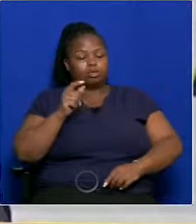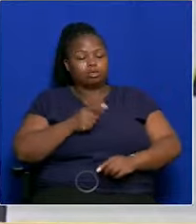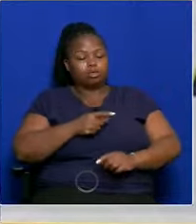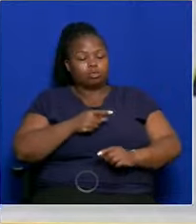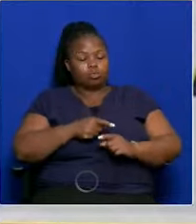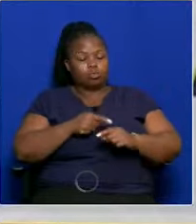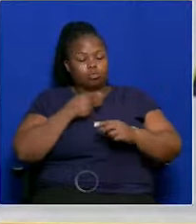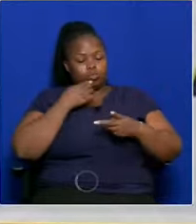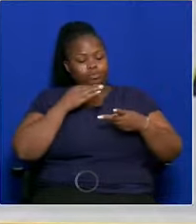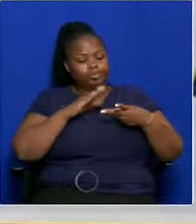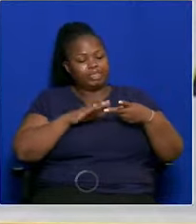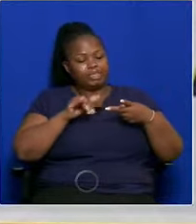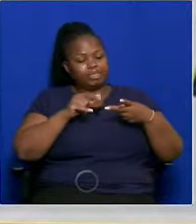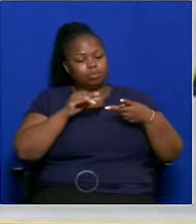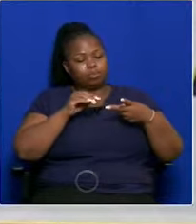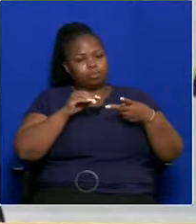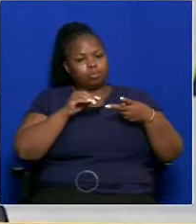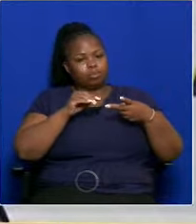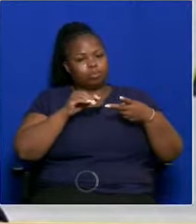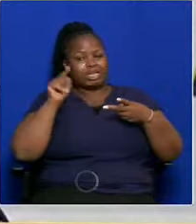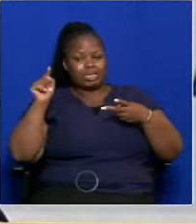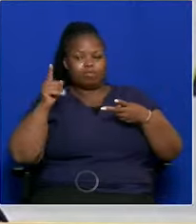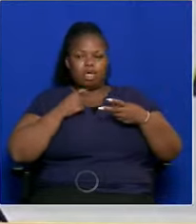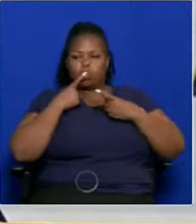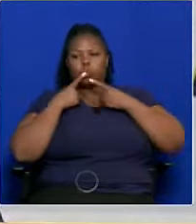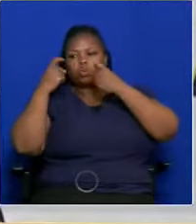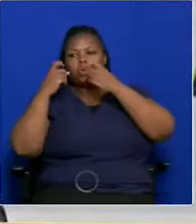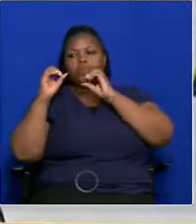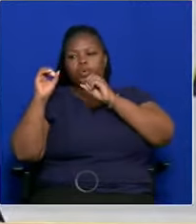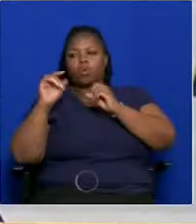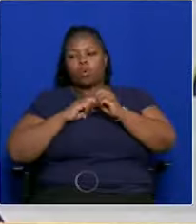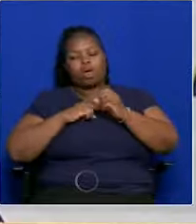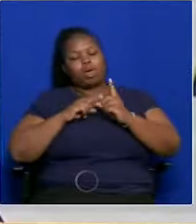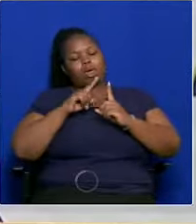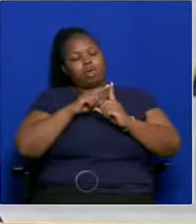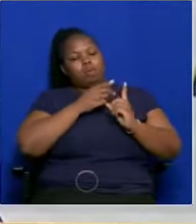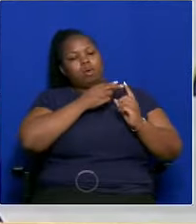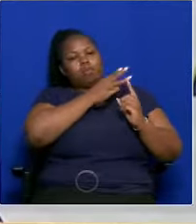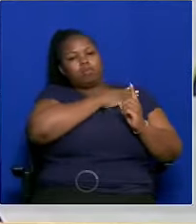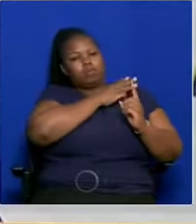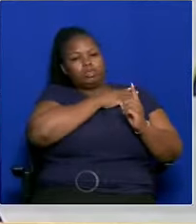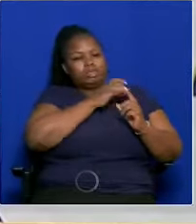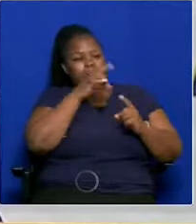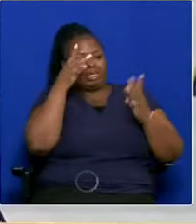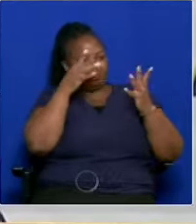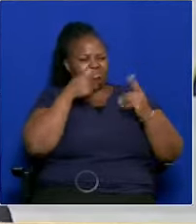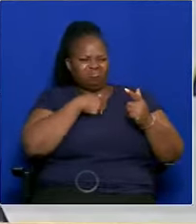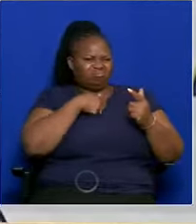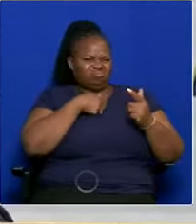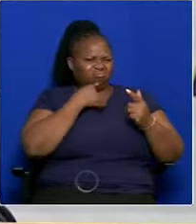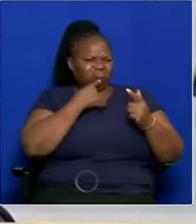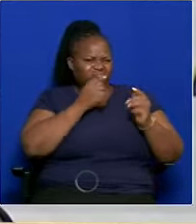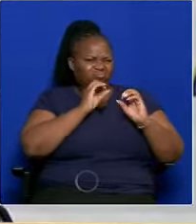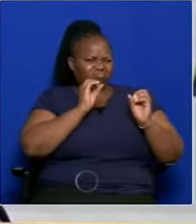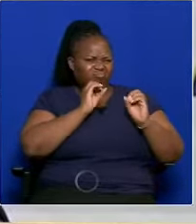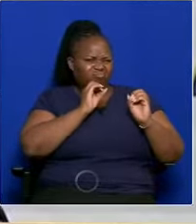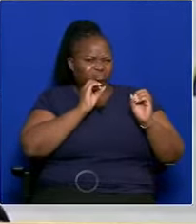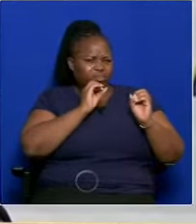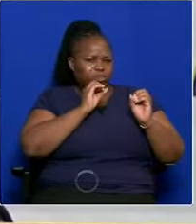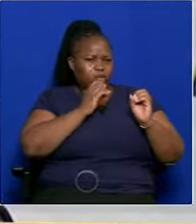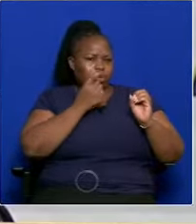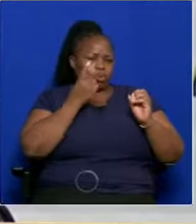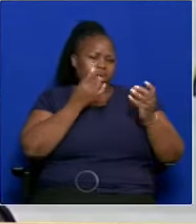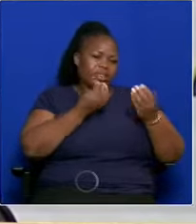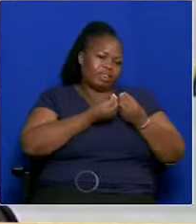my bosses, you sometimes task me one thing and you are not talking. And the only thing which was